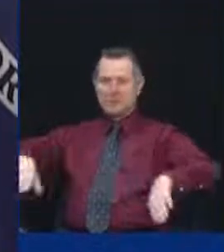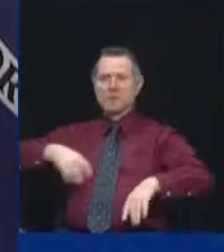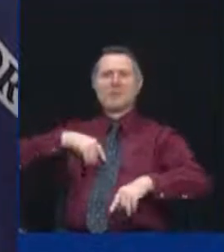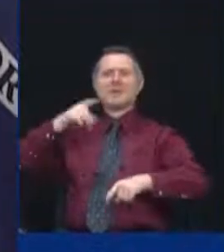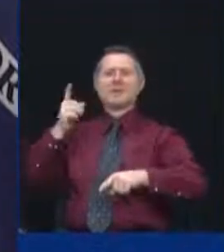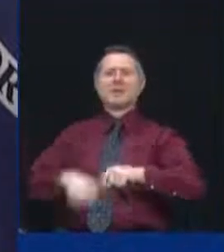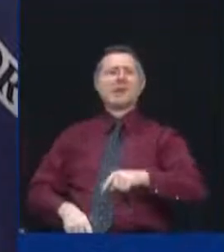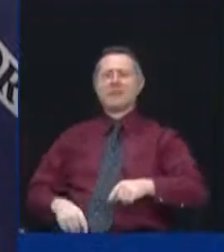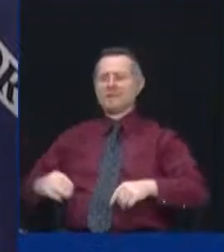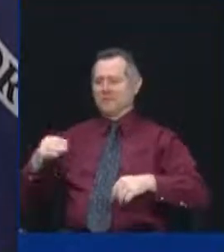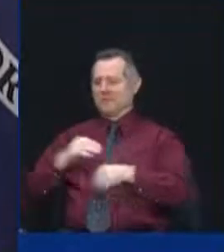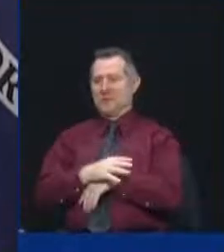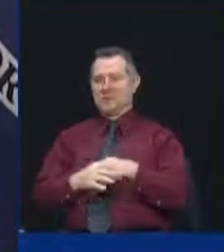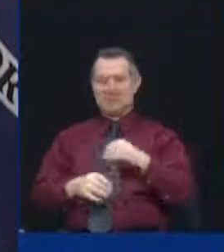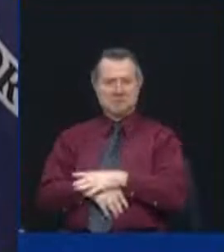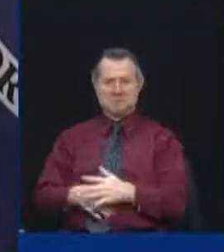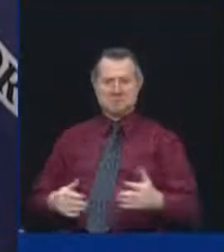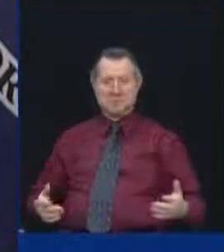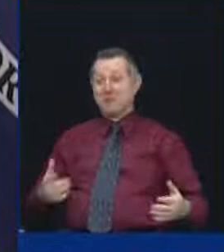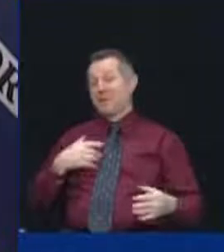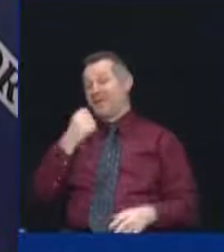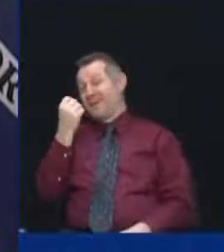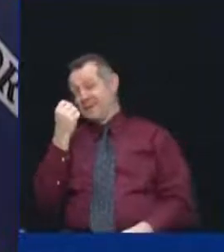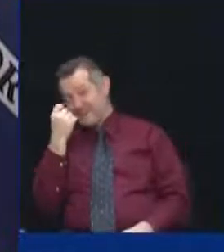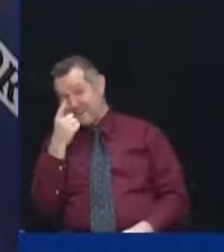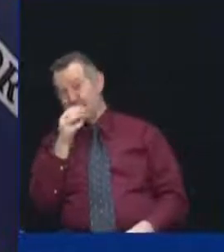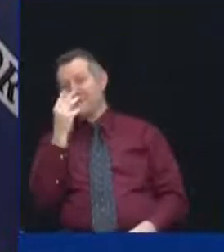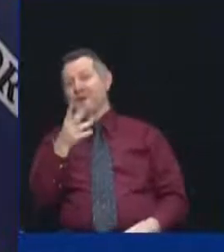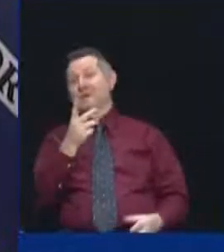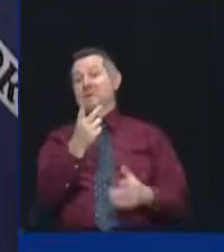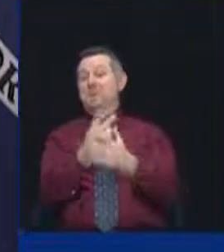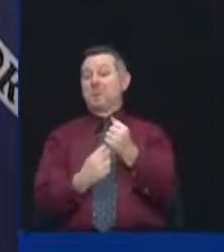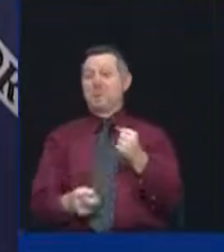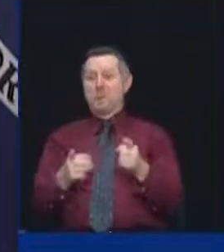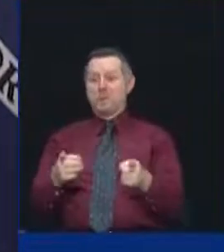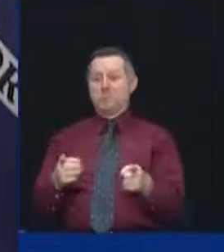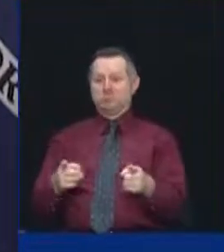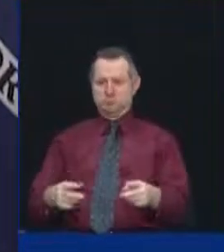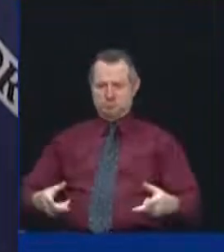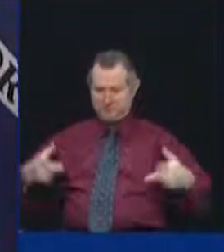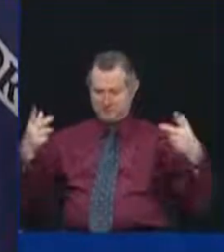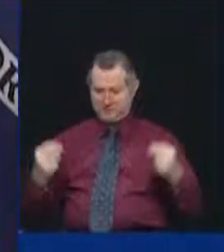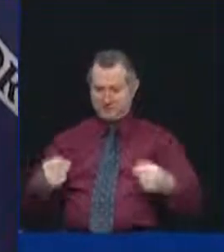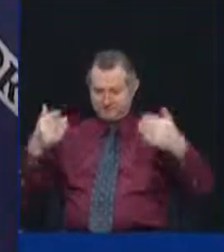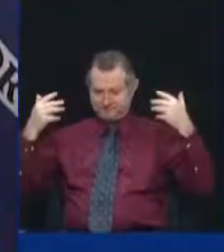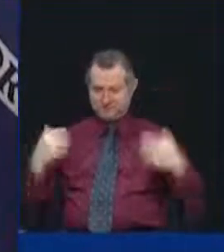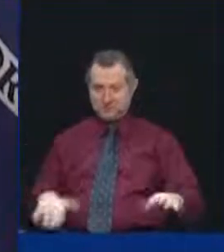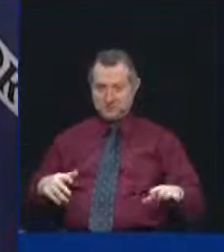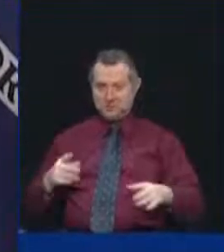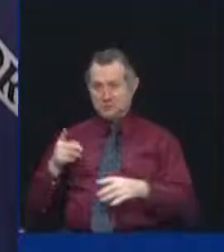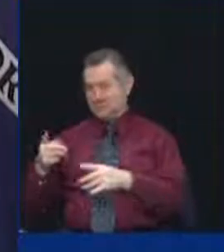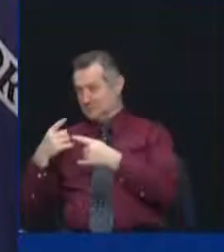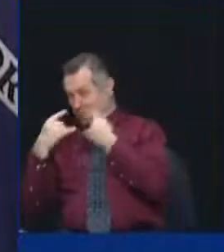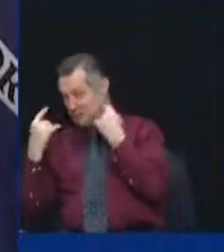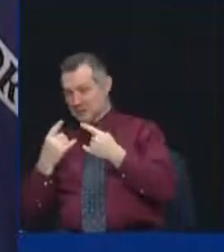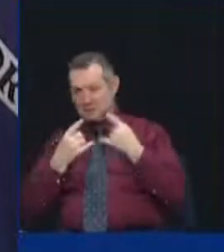if they're both vaccinated, we're saying, and they're both wearing masks, there's not a